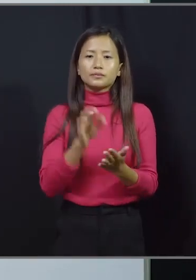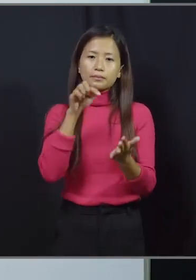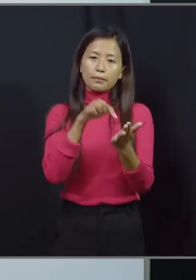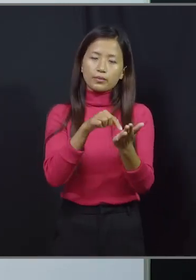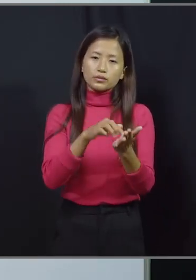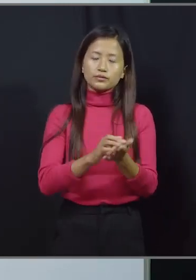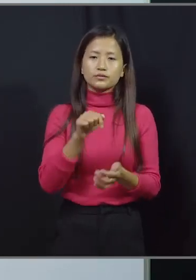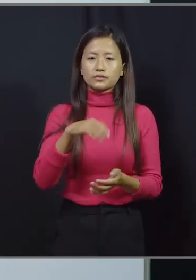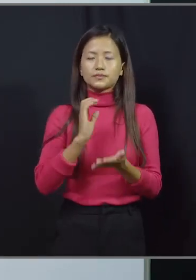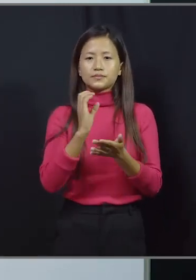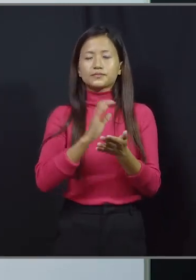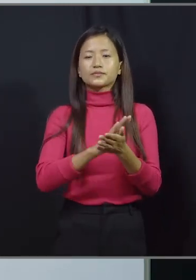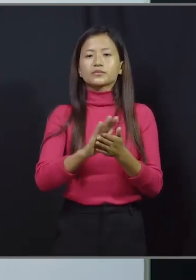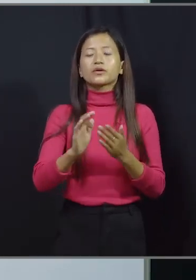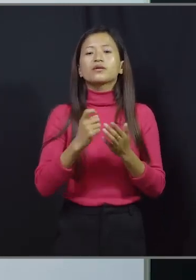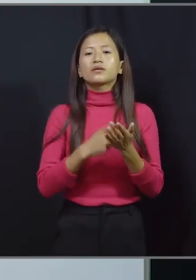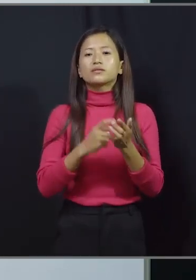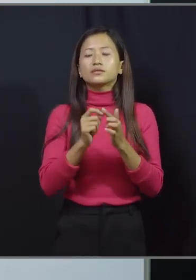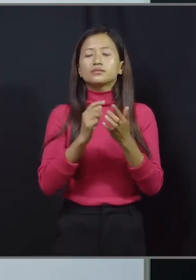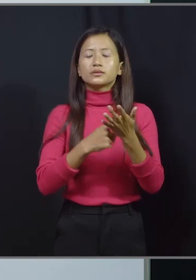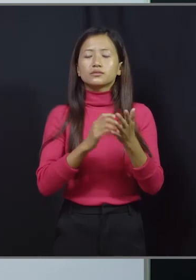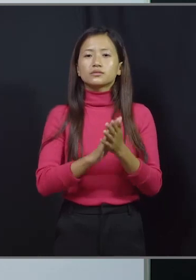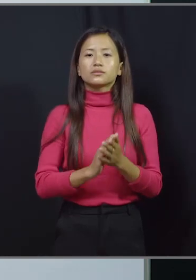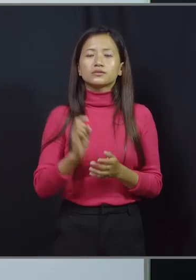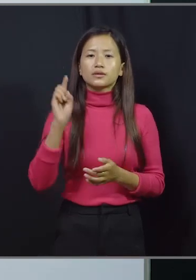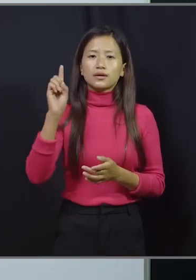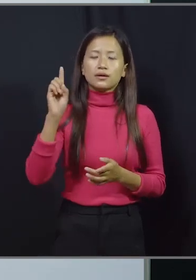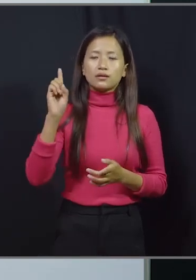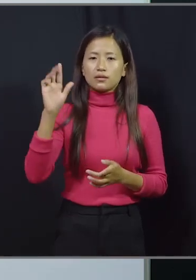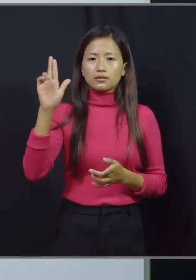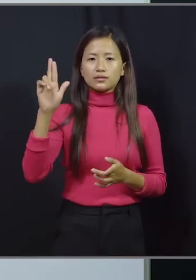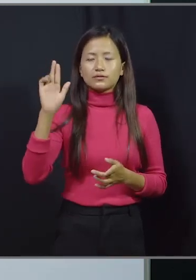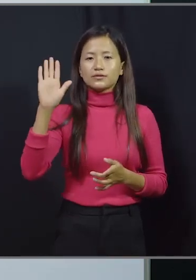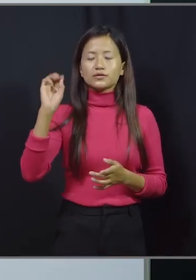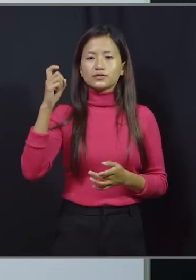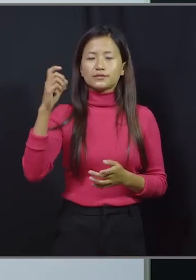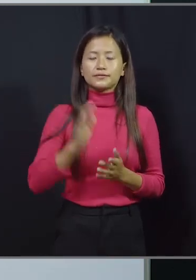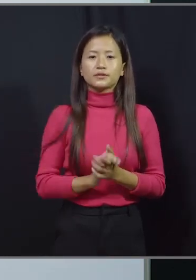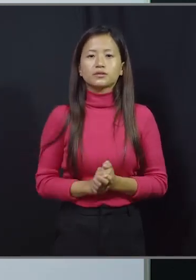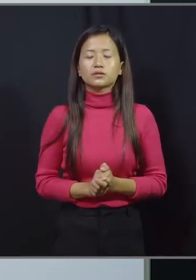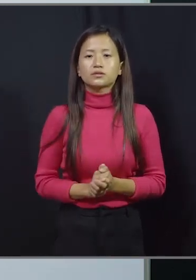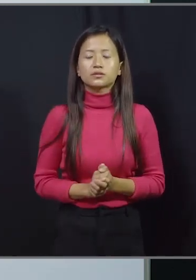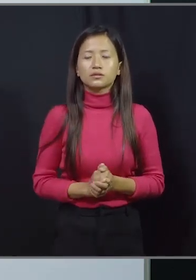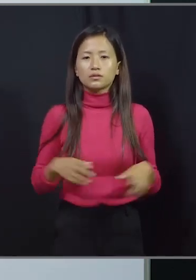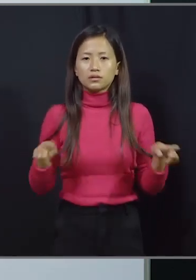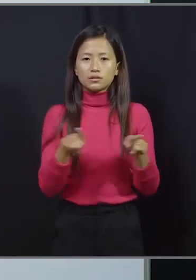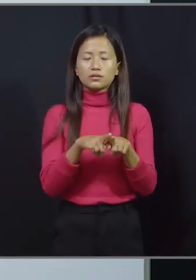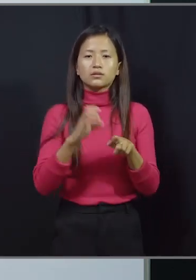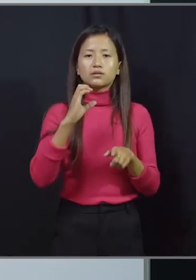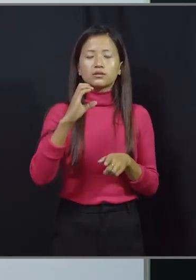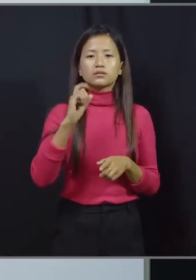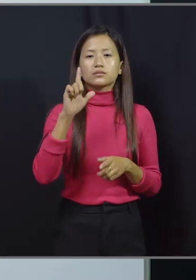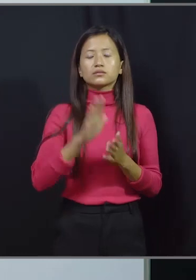of this chapter, that is a representation of 1857. And as your class